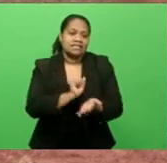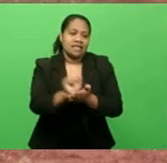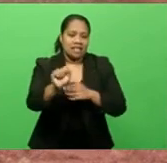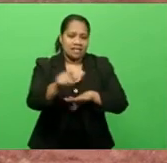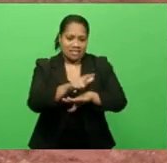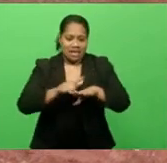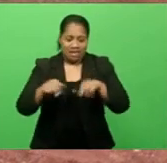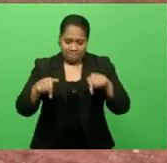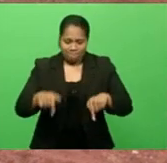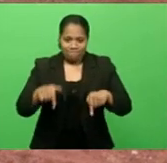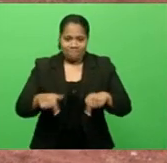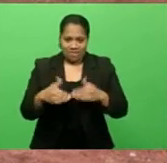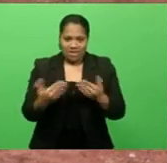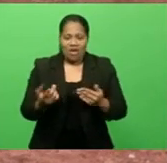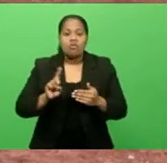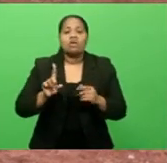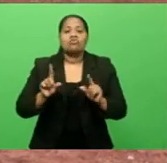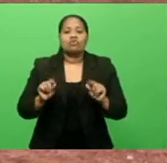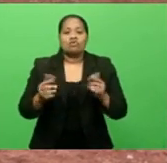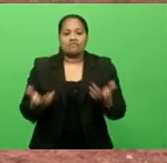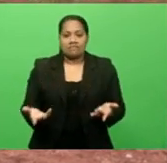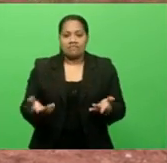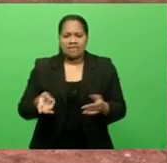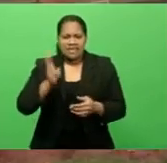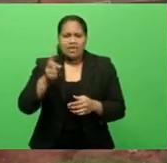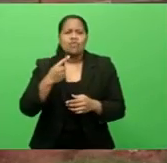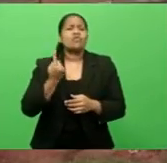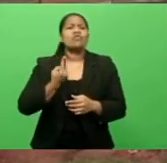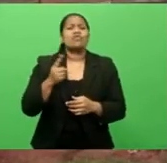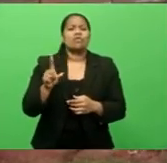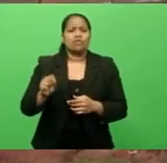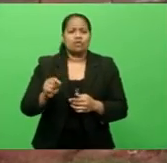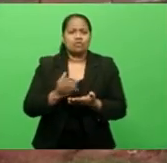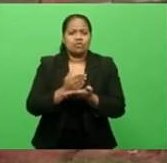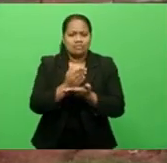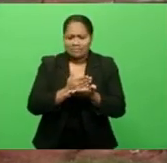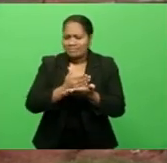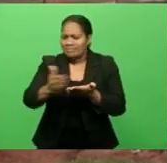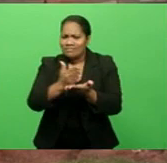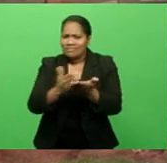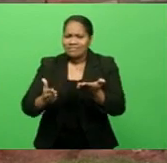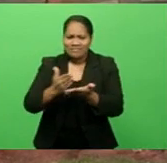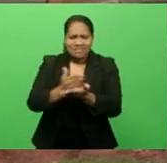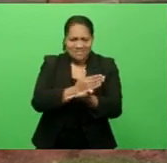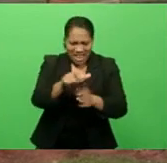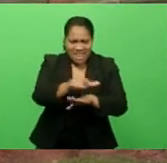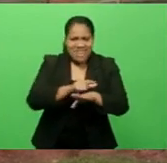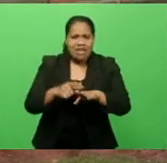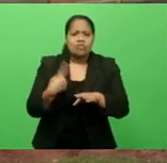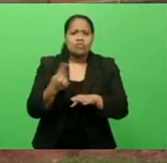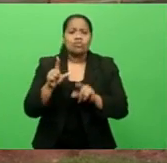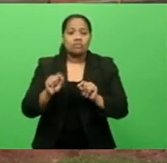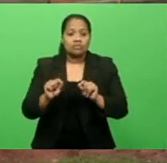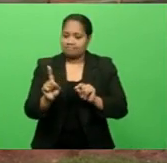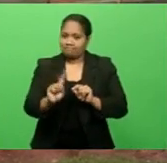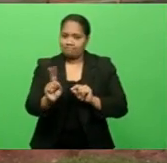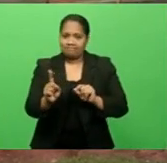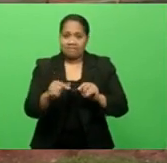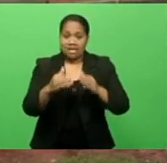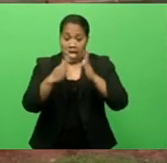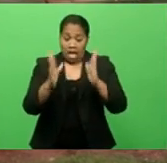currently. Again, who does the subdivision of land? Not the Housing Authority staff. It is